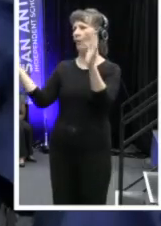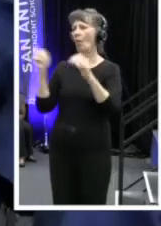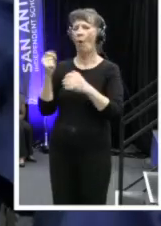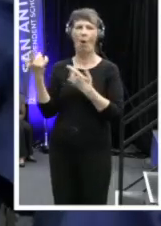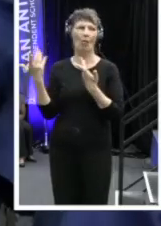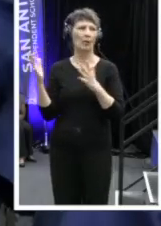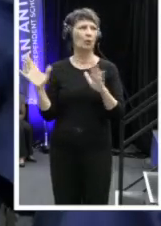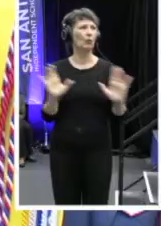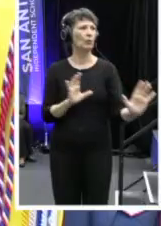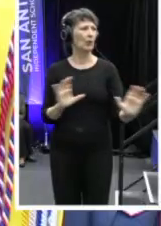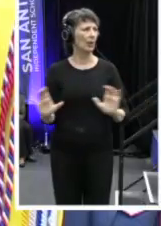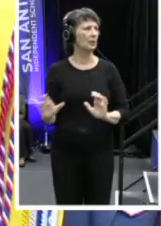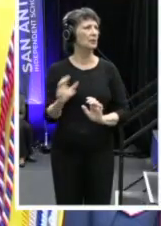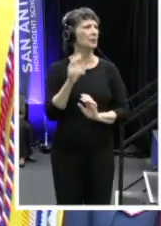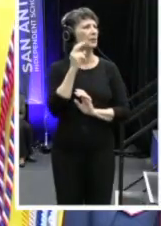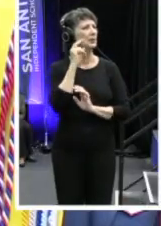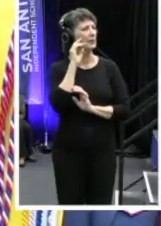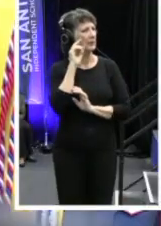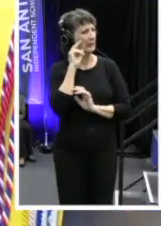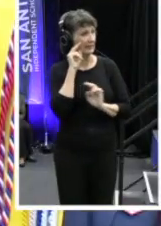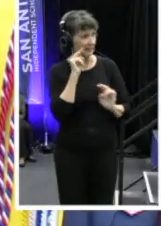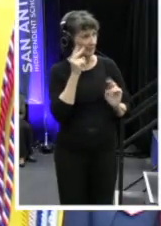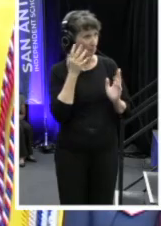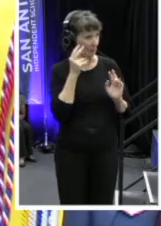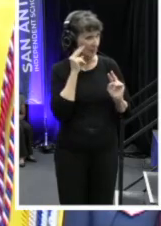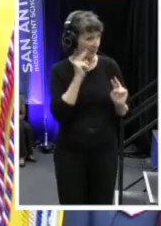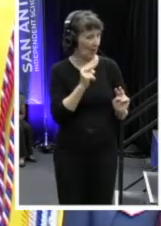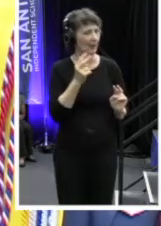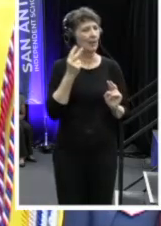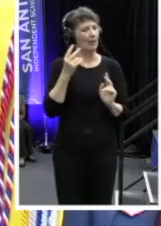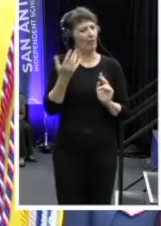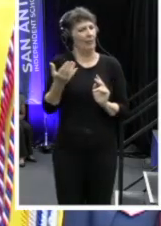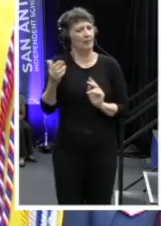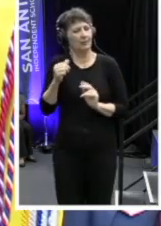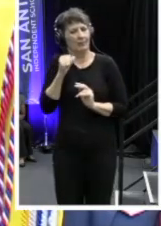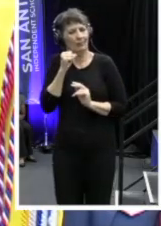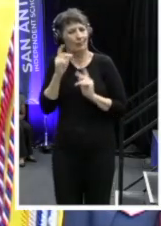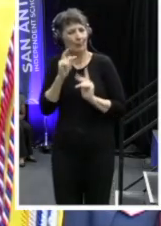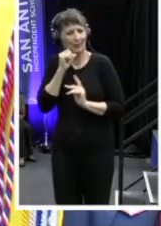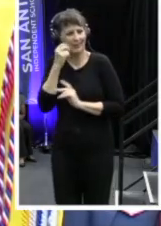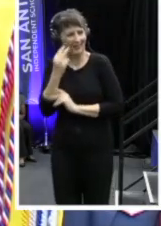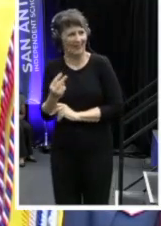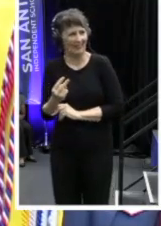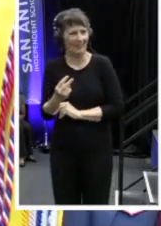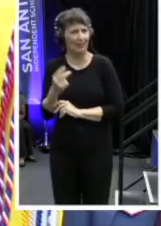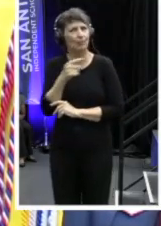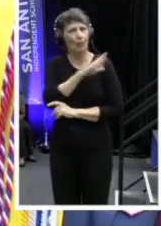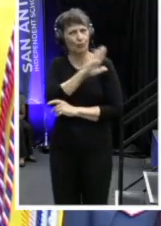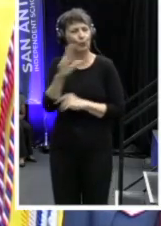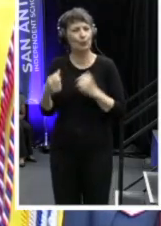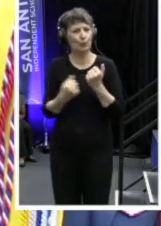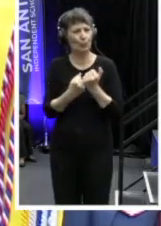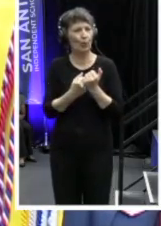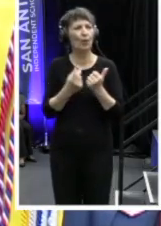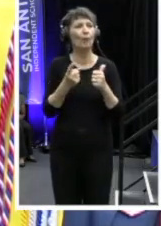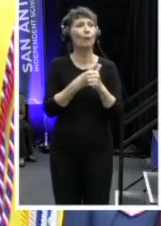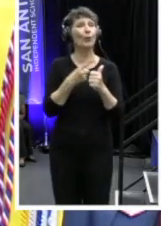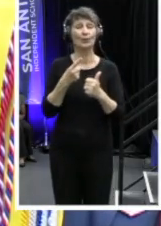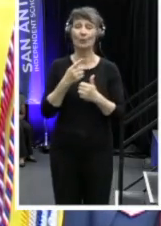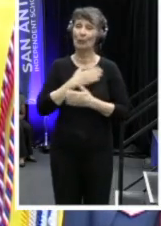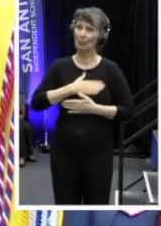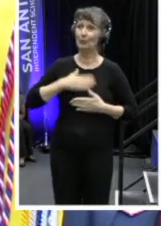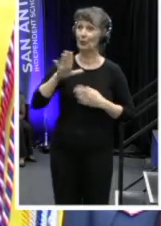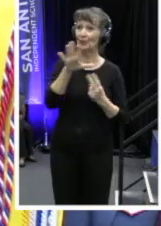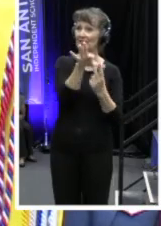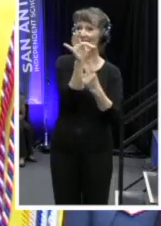did, seen and unseen, to support your scholar. We appreciate first your selection of